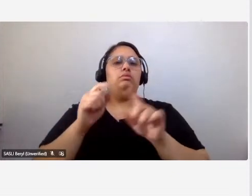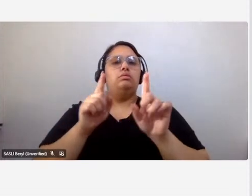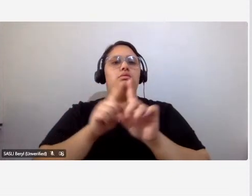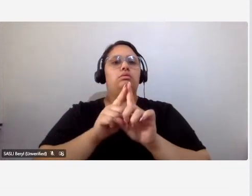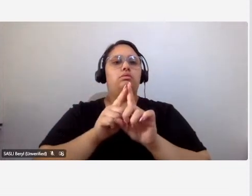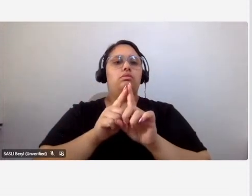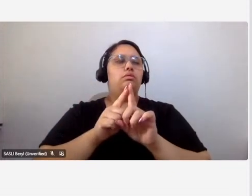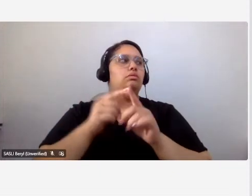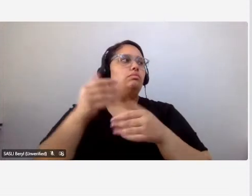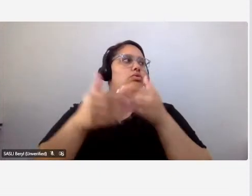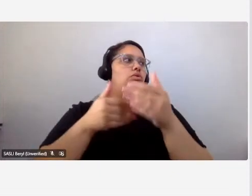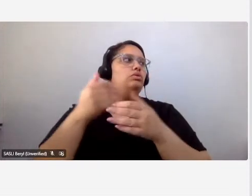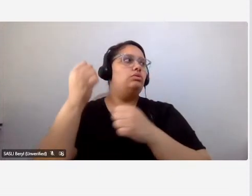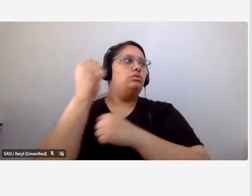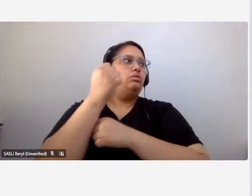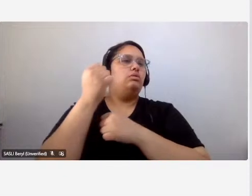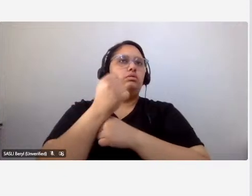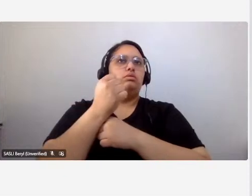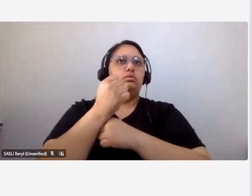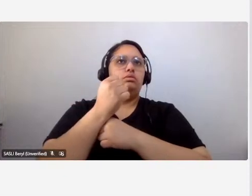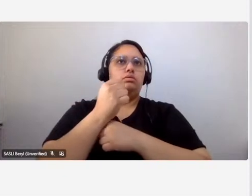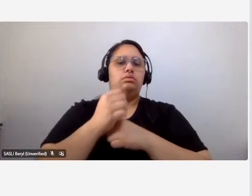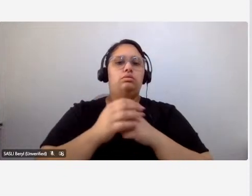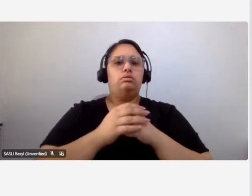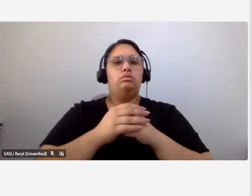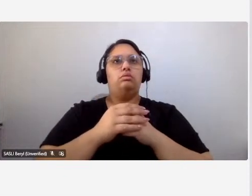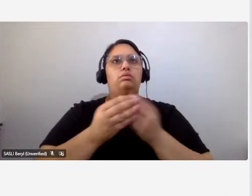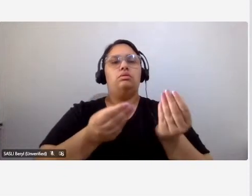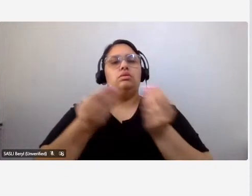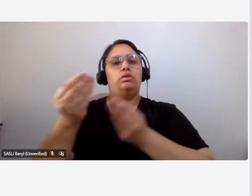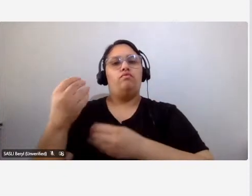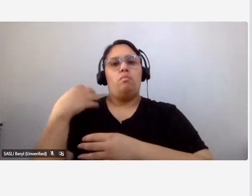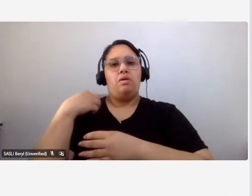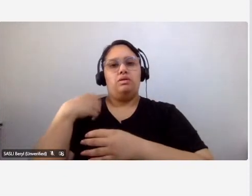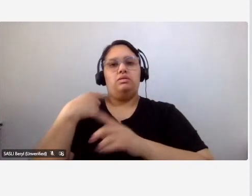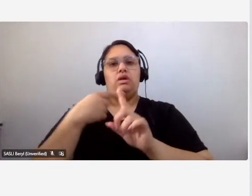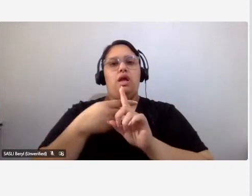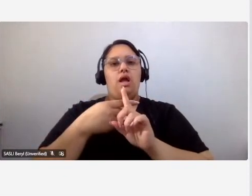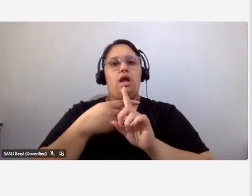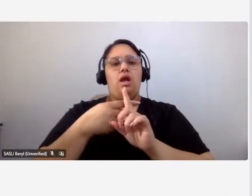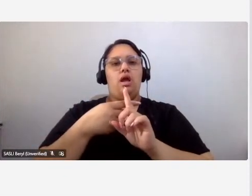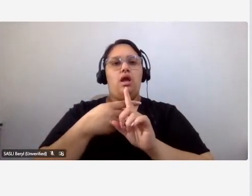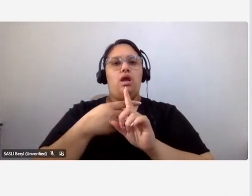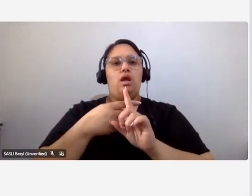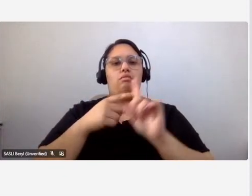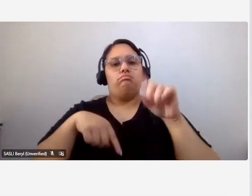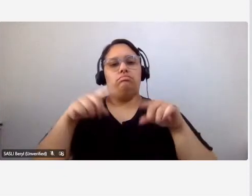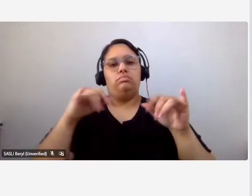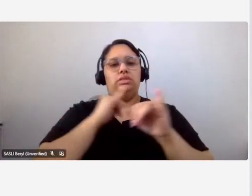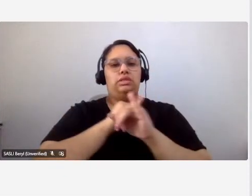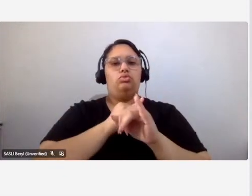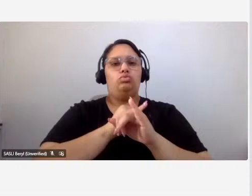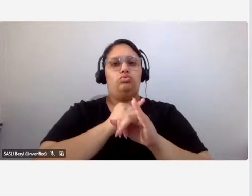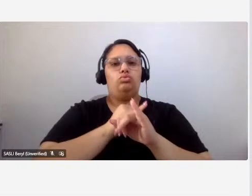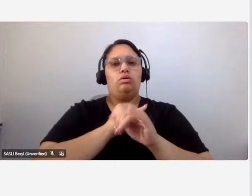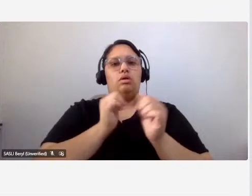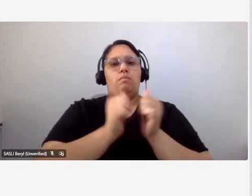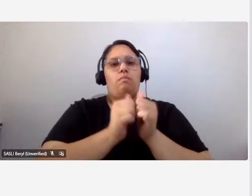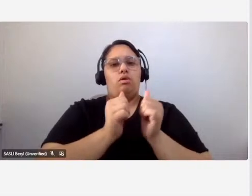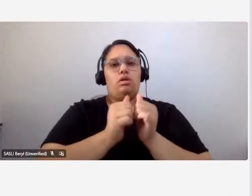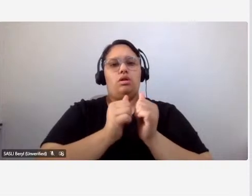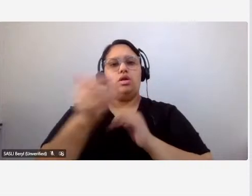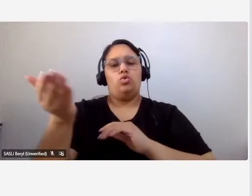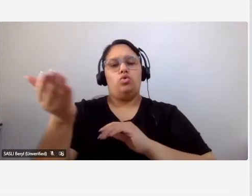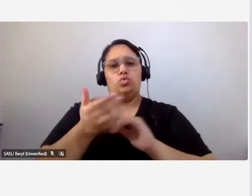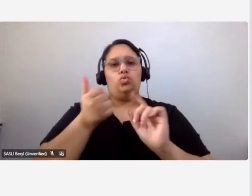procedural officer. And over to Minister and your various entities and departments. If you can